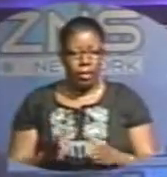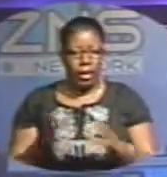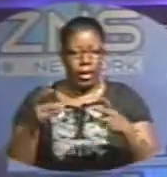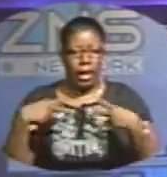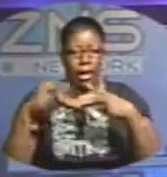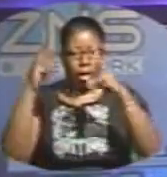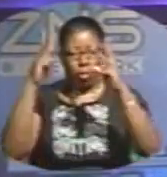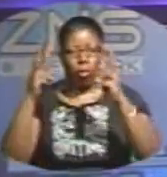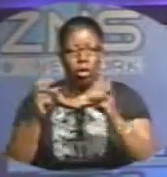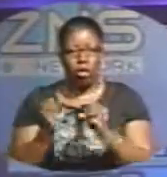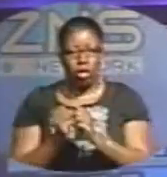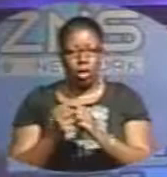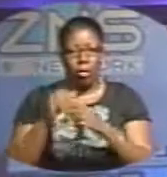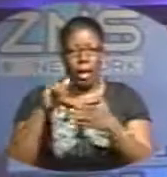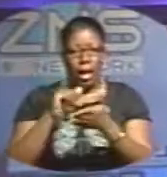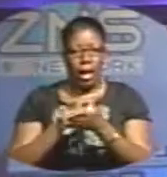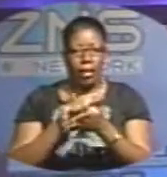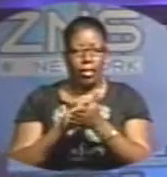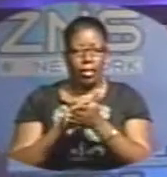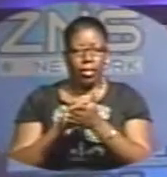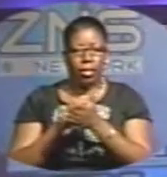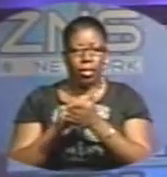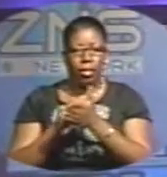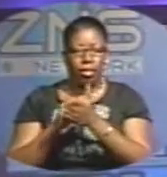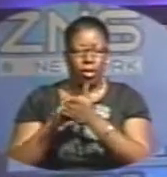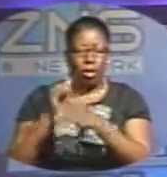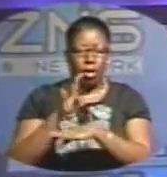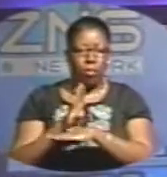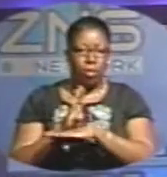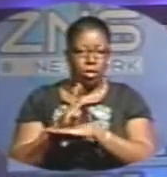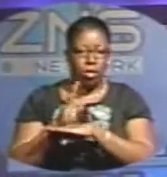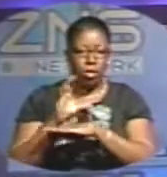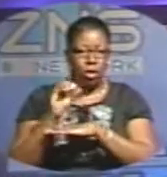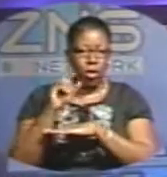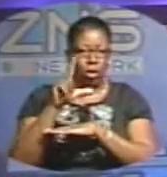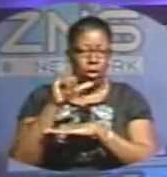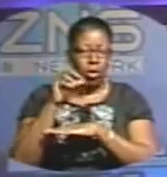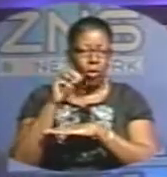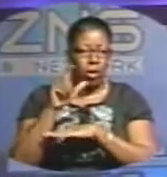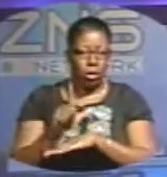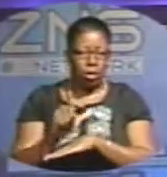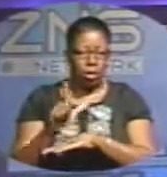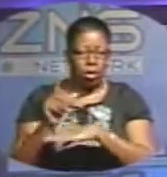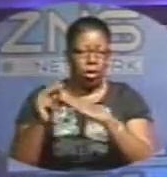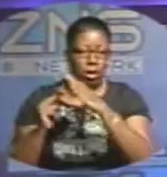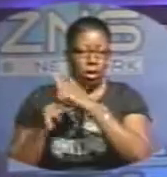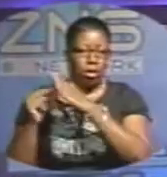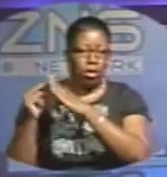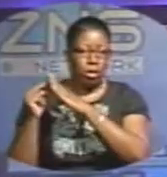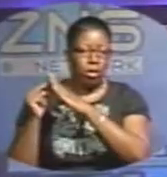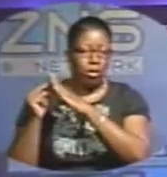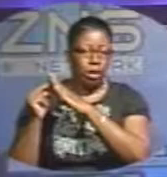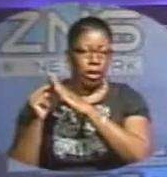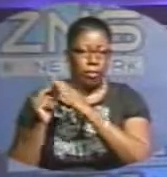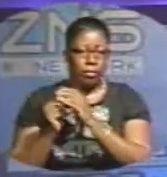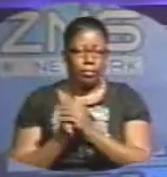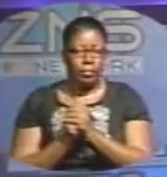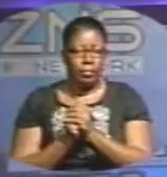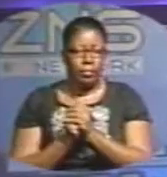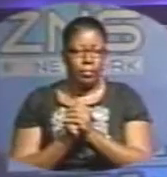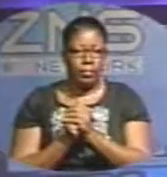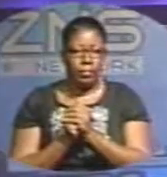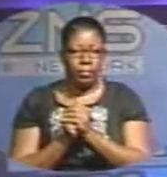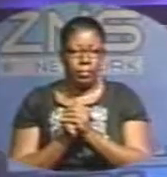at the British Colonial Hilton when he assured the group of the government's commitment to charting a steady course through strengthened partnerships.